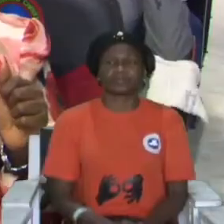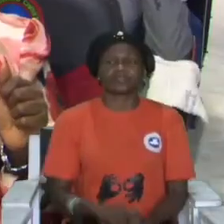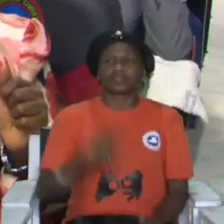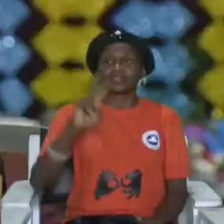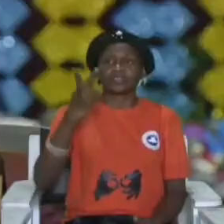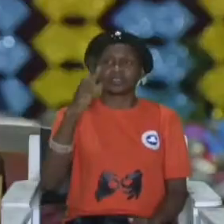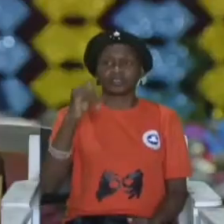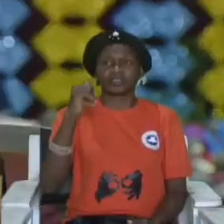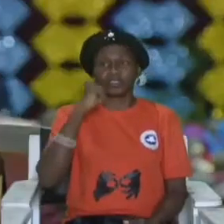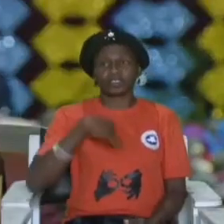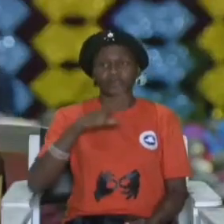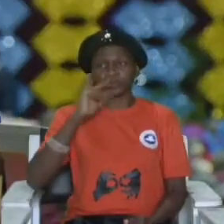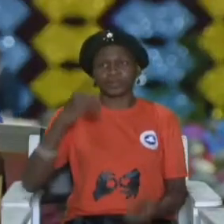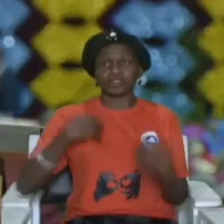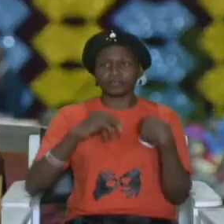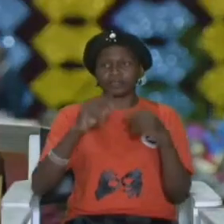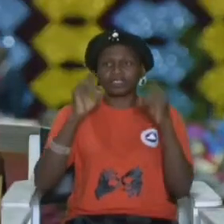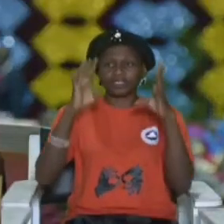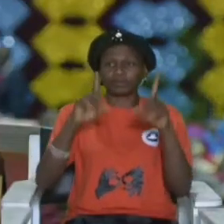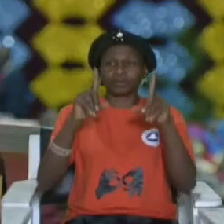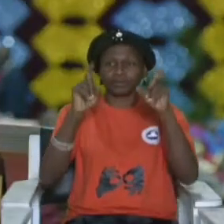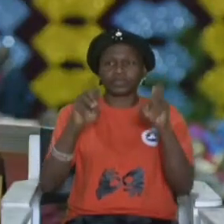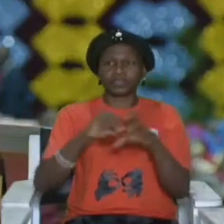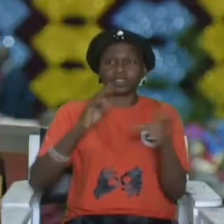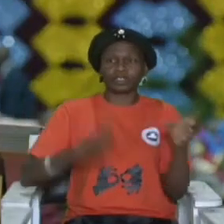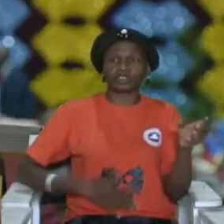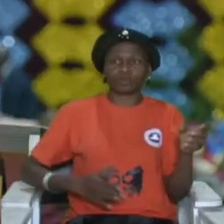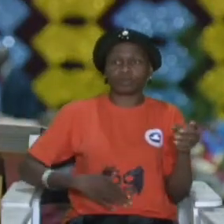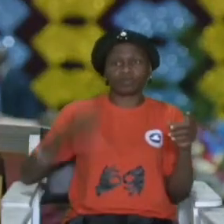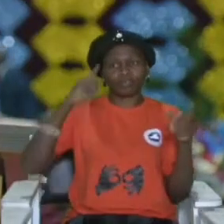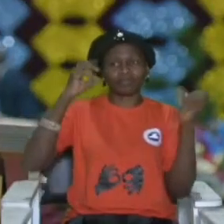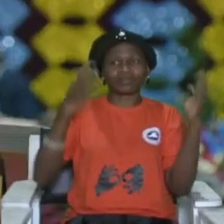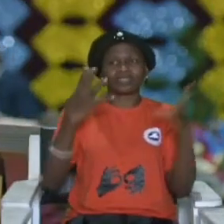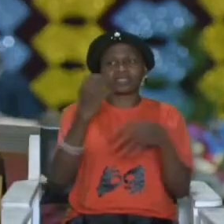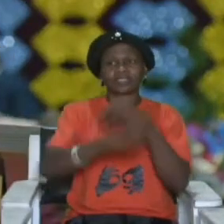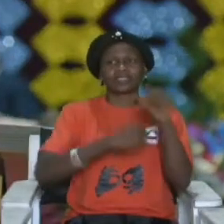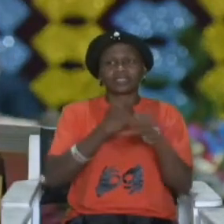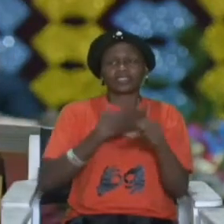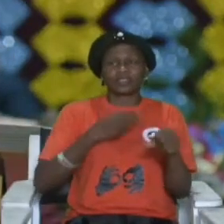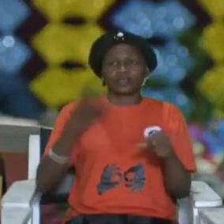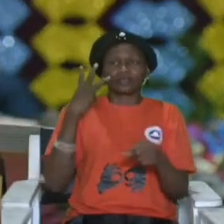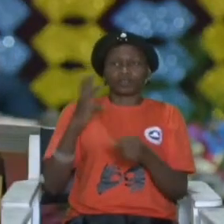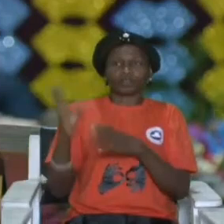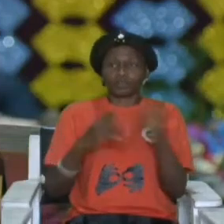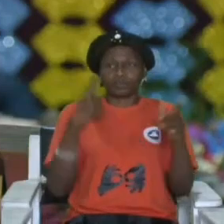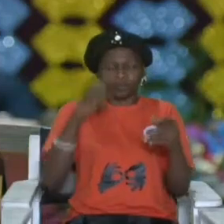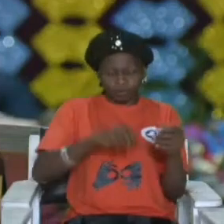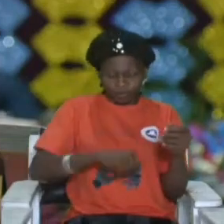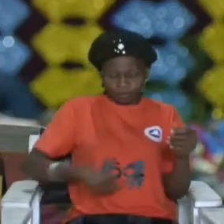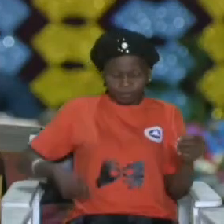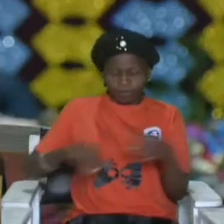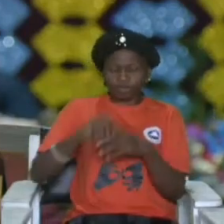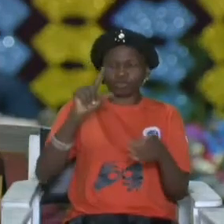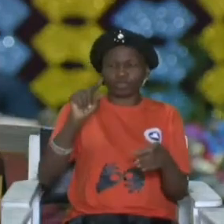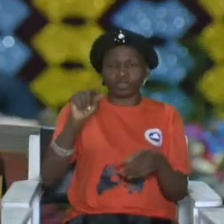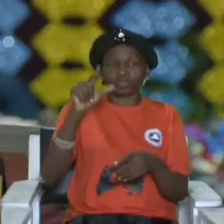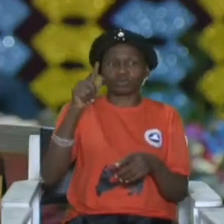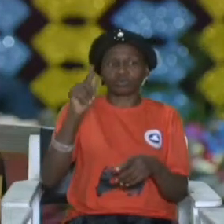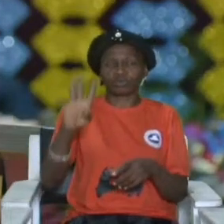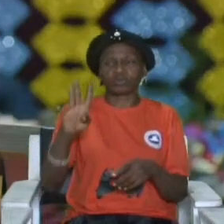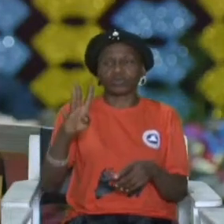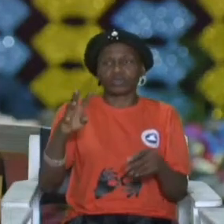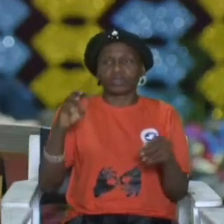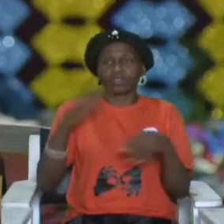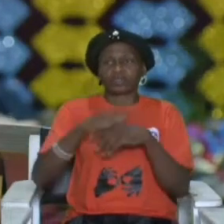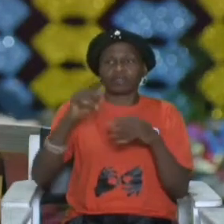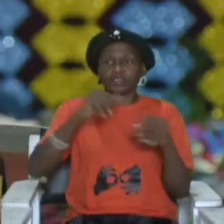Secondly, she has been having terrible pains in her stomach for years and was scheduled for a surgery in February 2024. And after